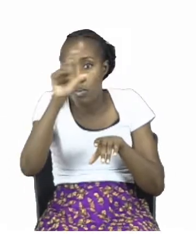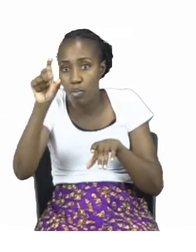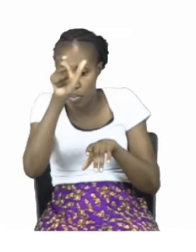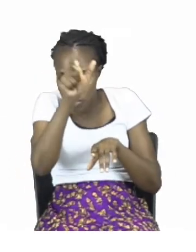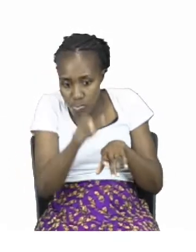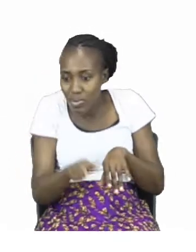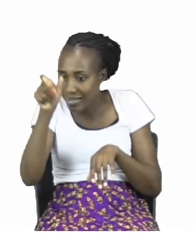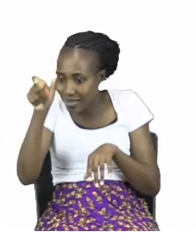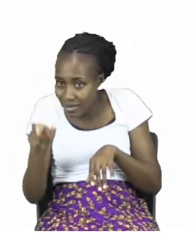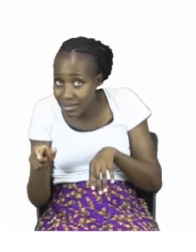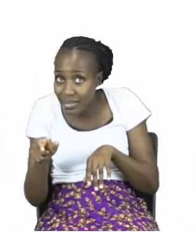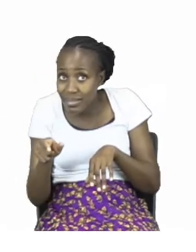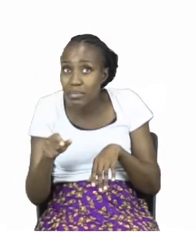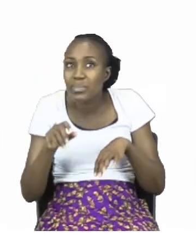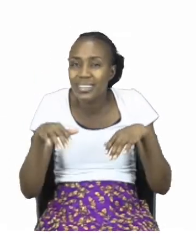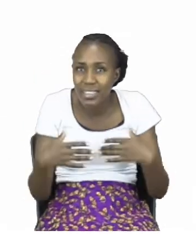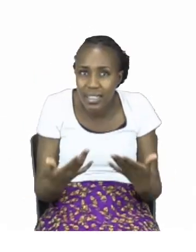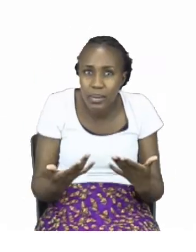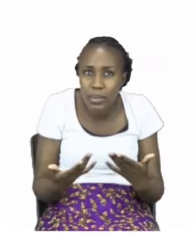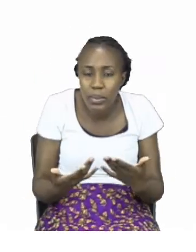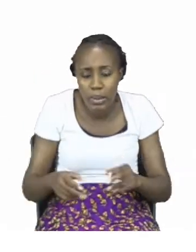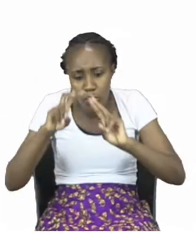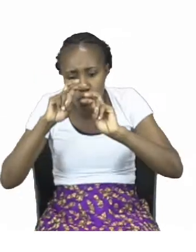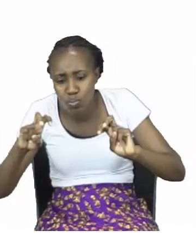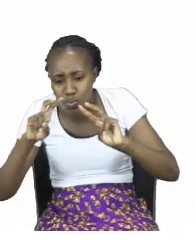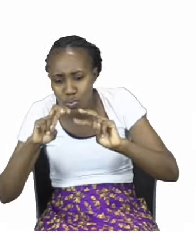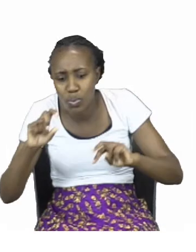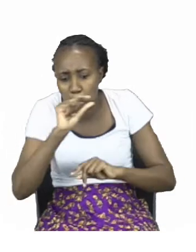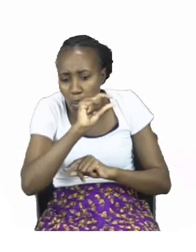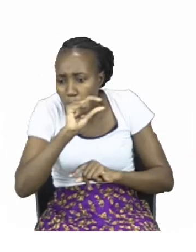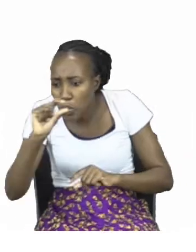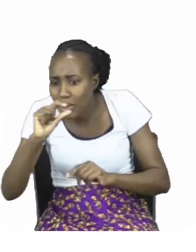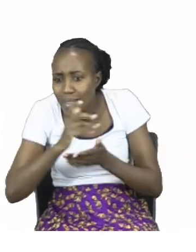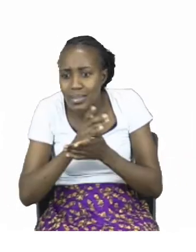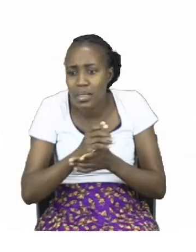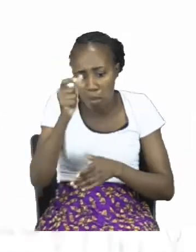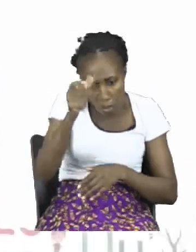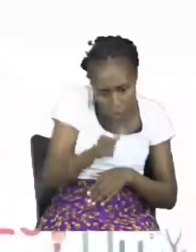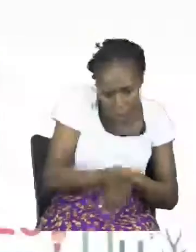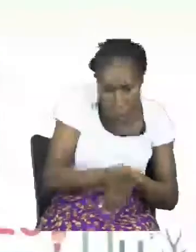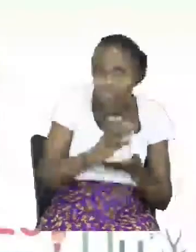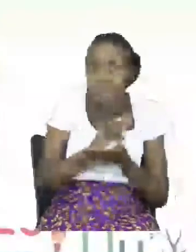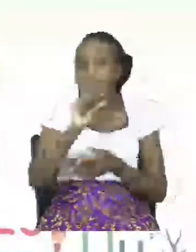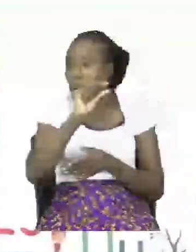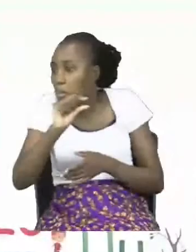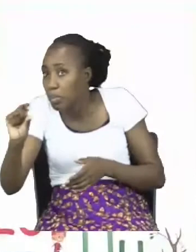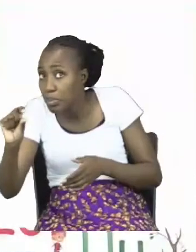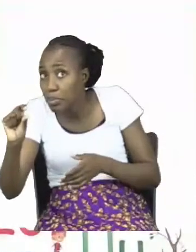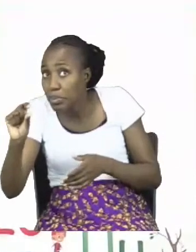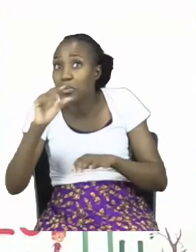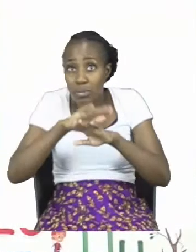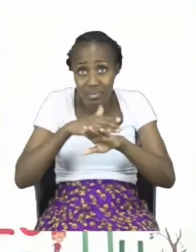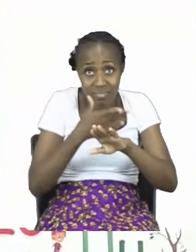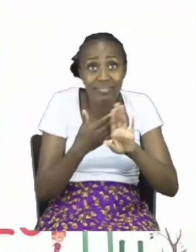of a crossword puzzle today, we're going to be doing a word search. Some of those words we have tried to look for them together, and that's what